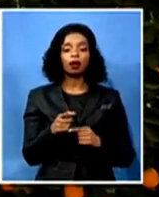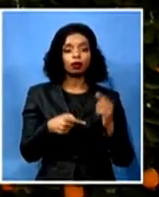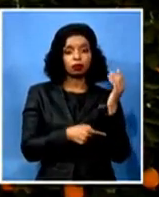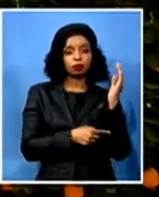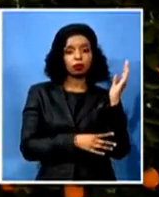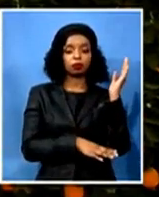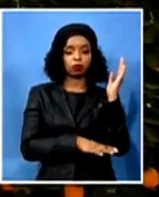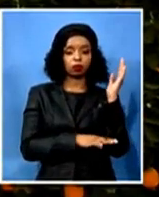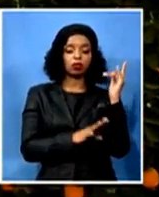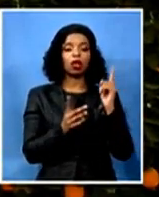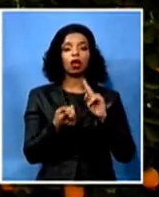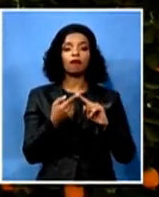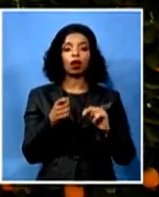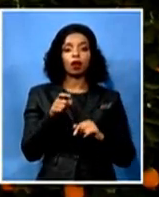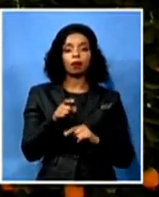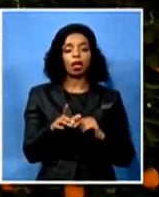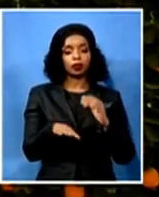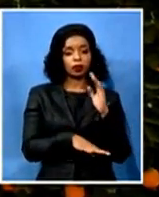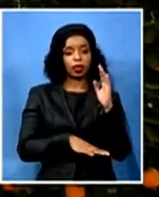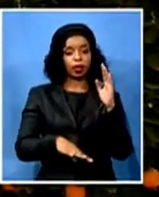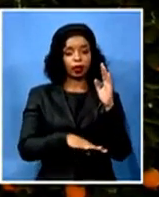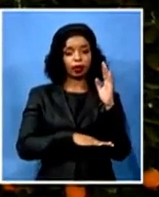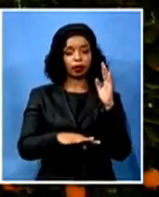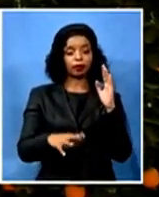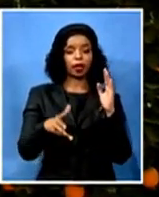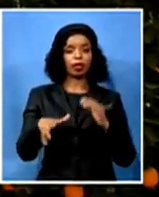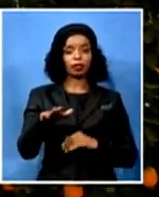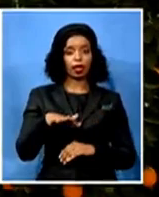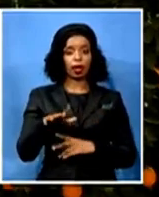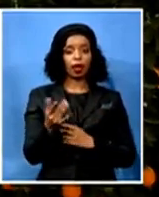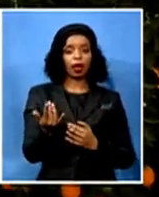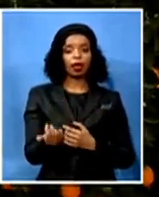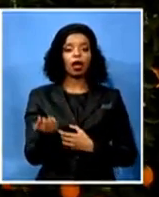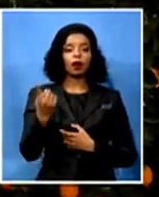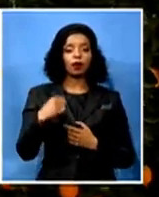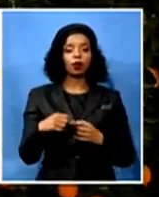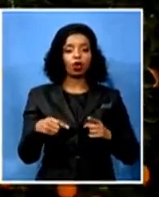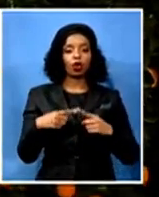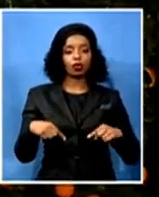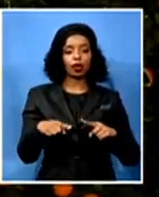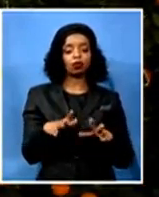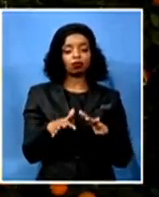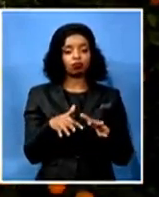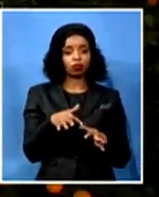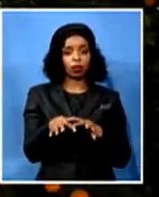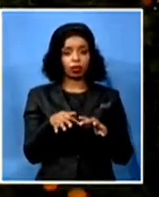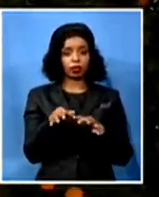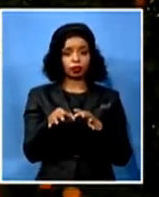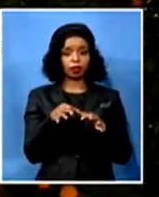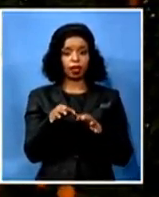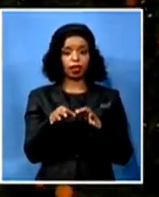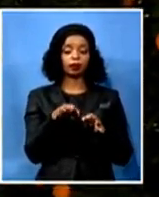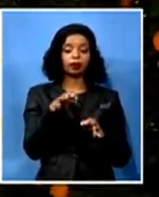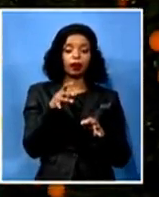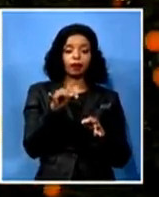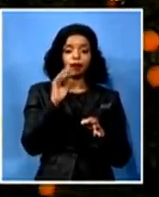area. Joining us to explain the effects of low water levels at these dams is